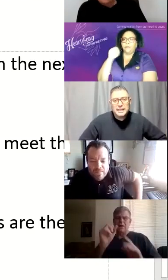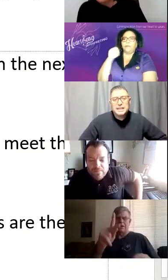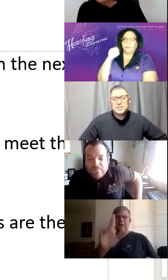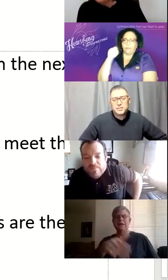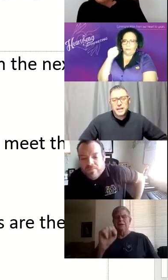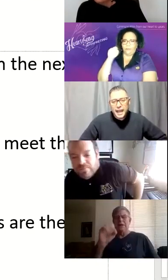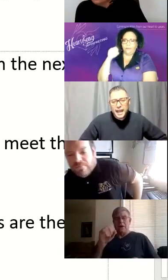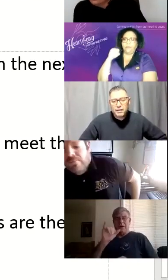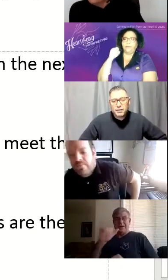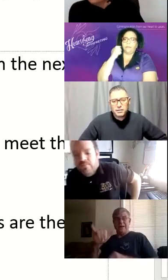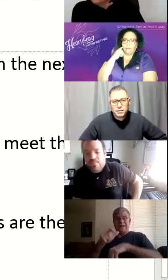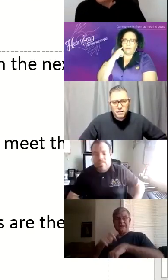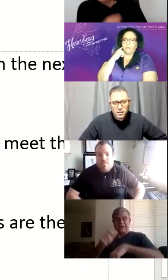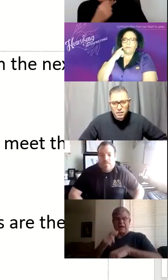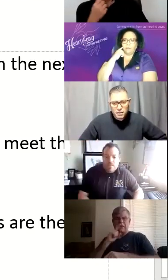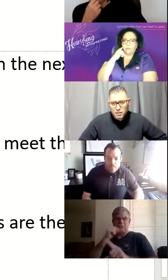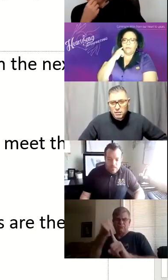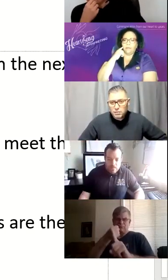AB237. So now,